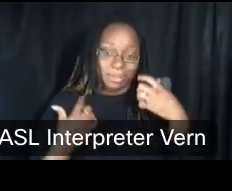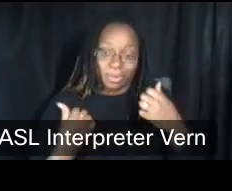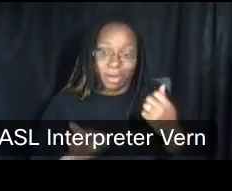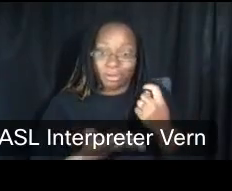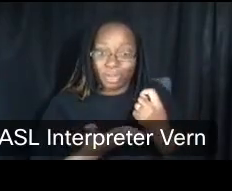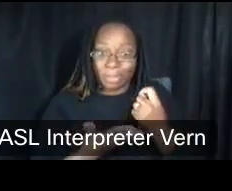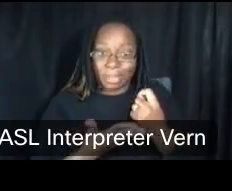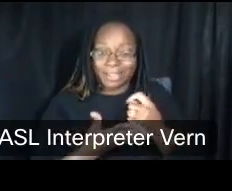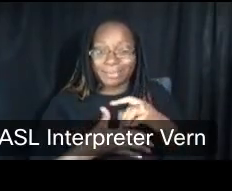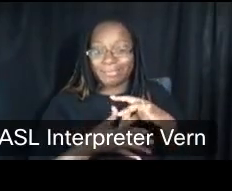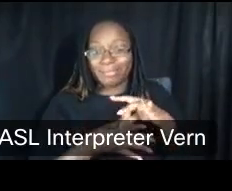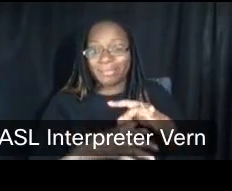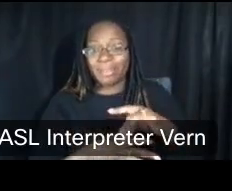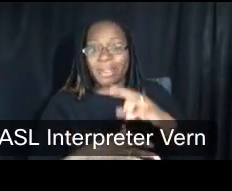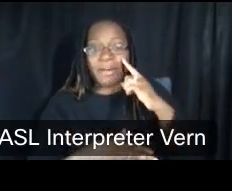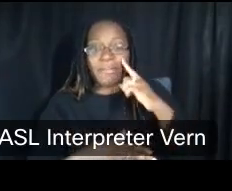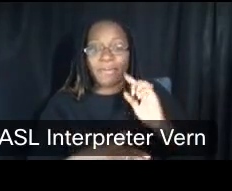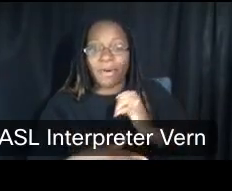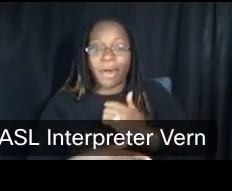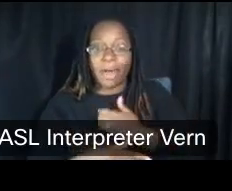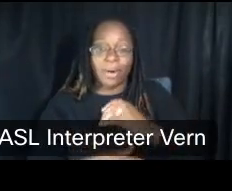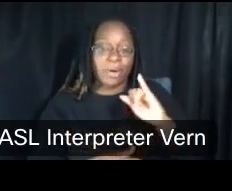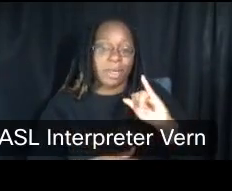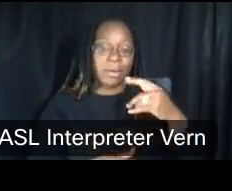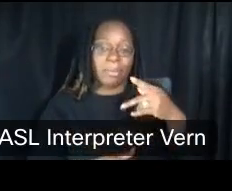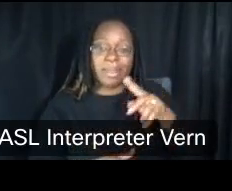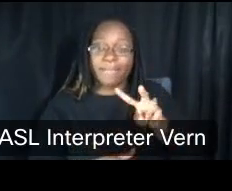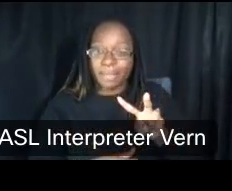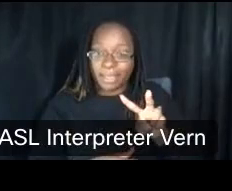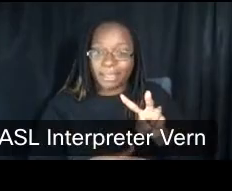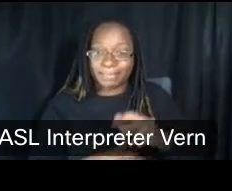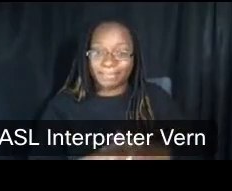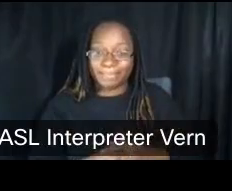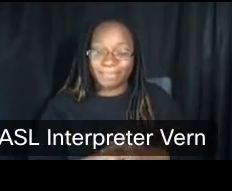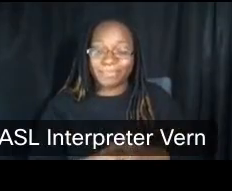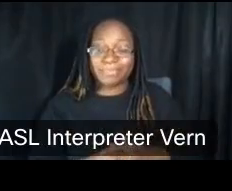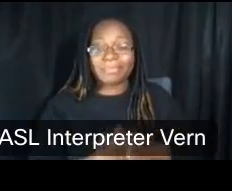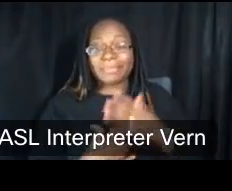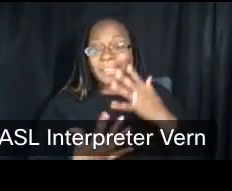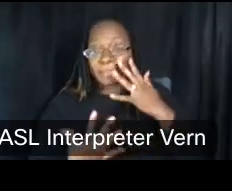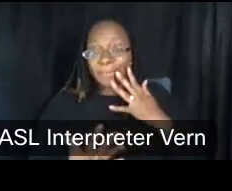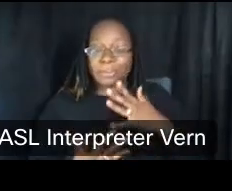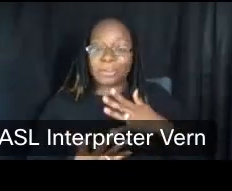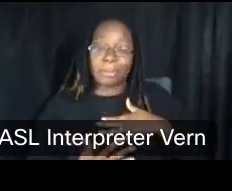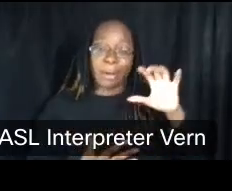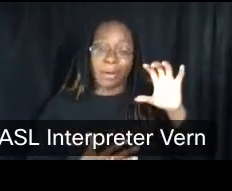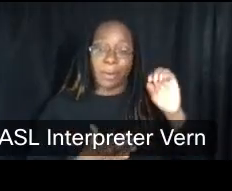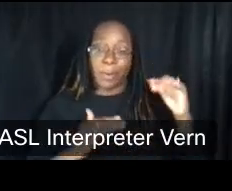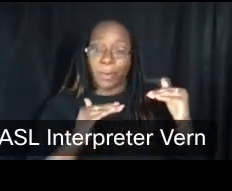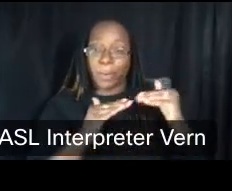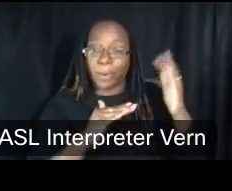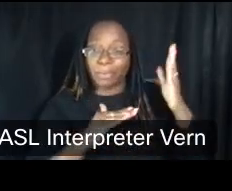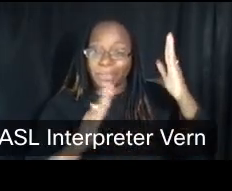my co-presenter, our center's director, Carol Warshaw, wasn't able to join us today after a